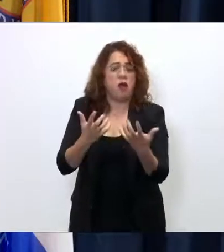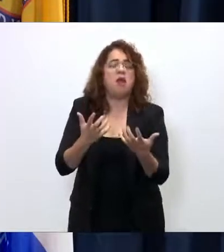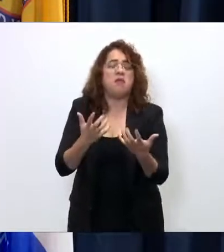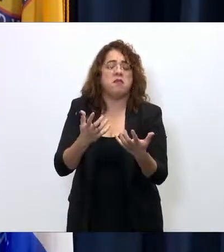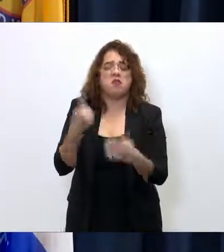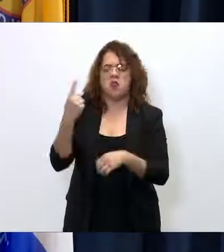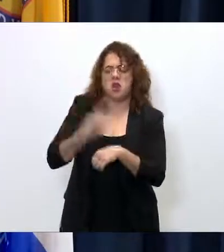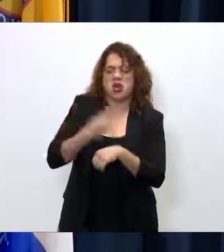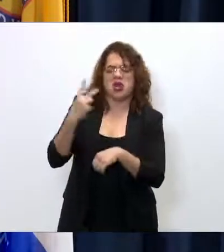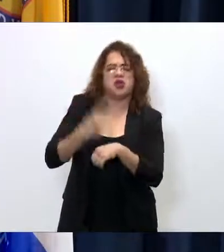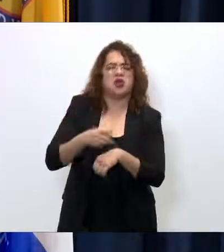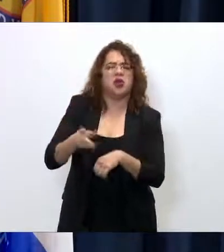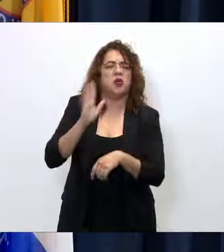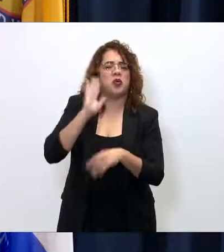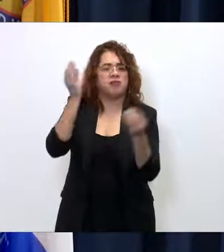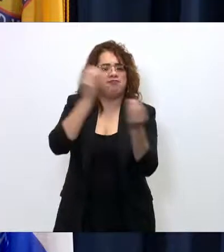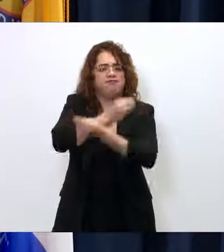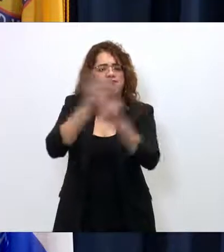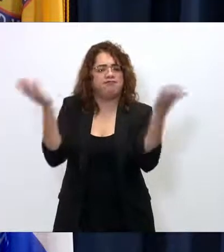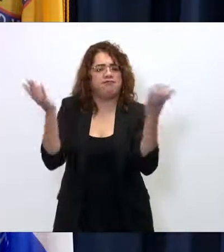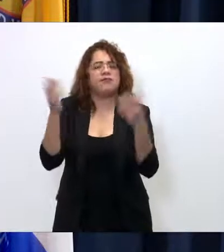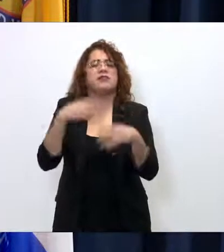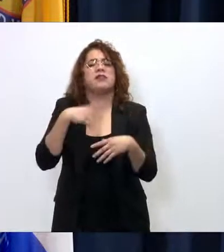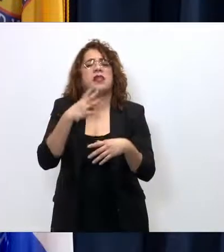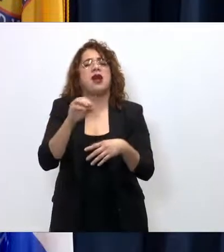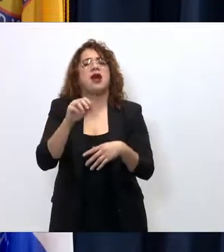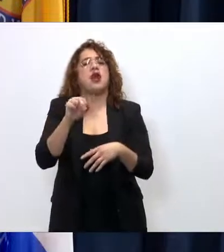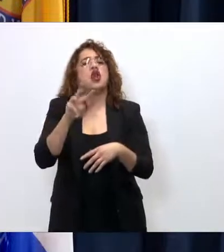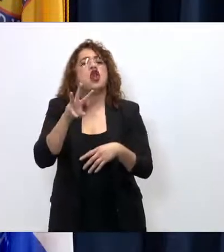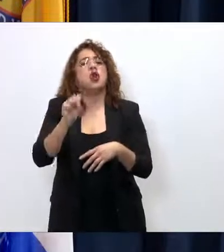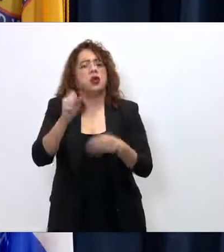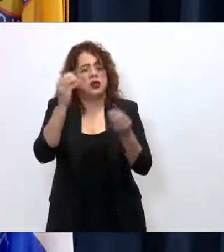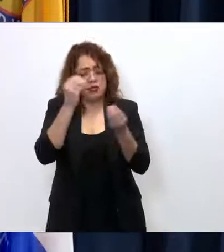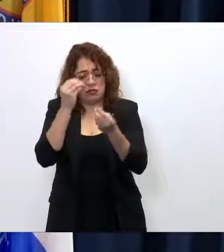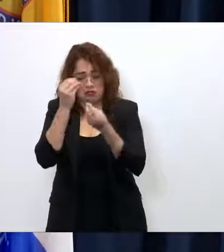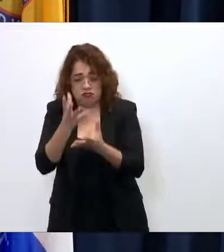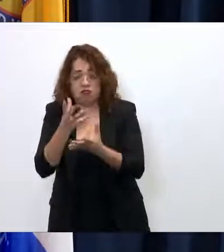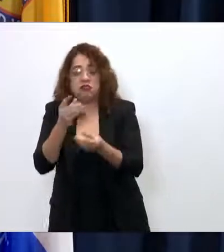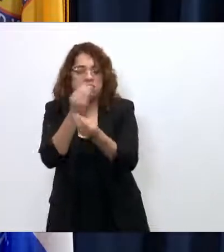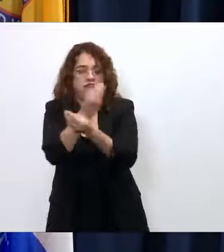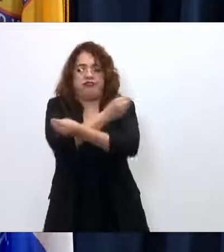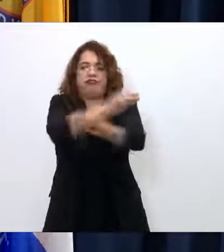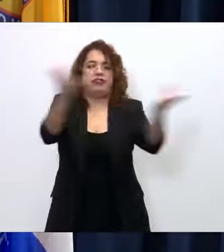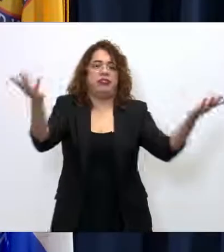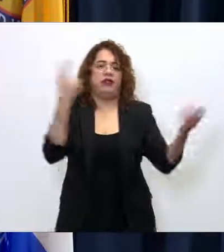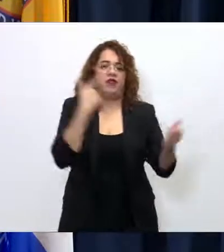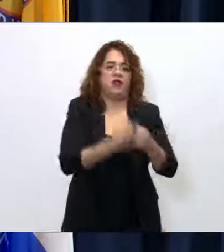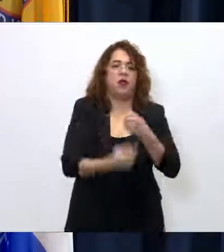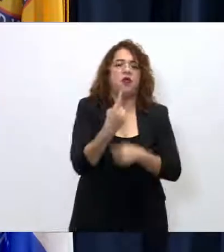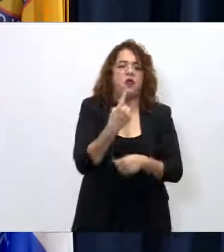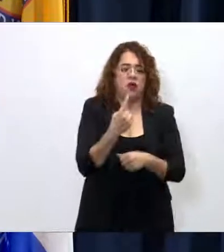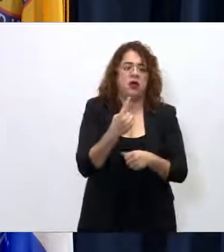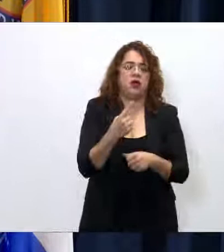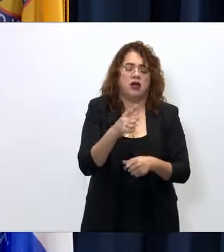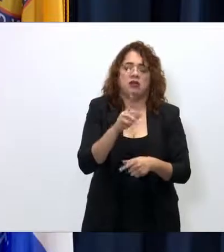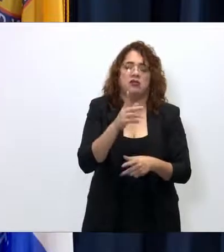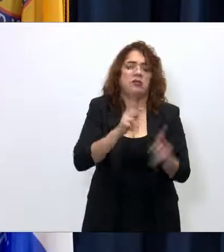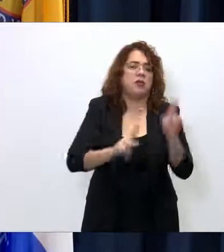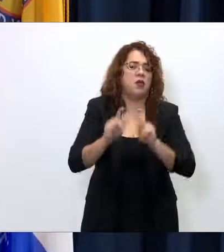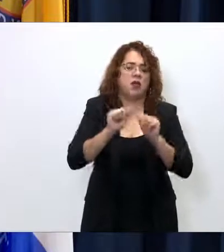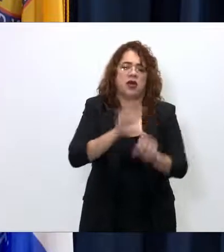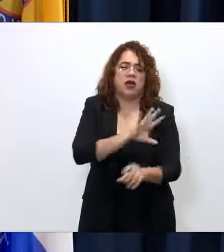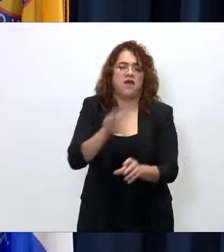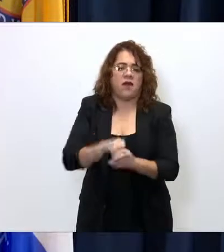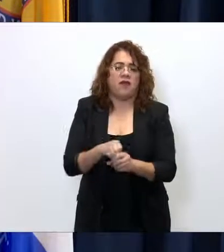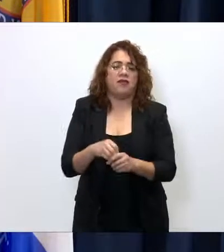two, and we will be putting that out to our friends in the media and to the greater community, and that'll show folks how they can get involved right